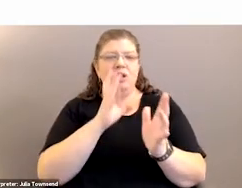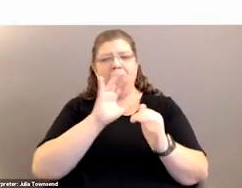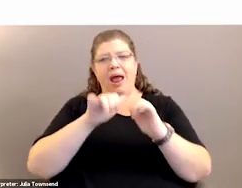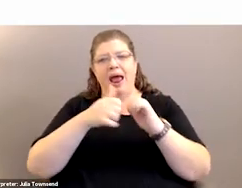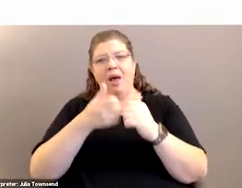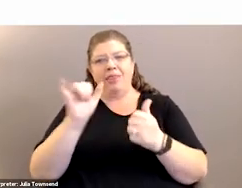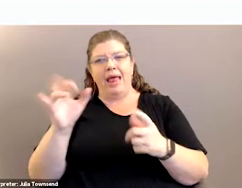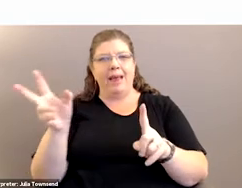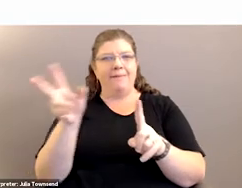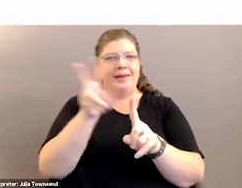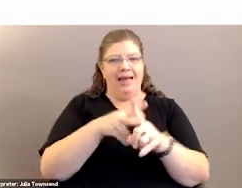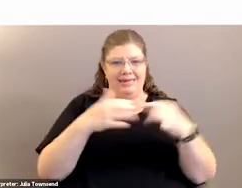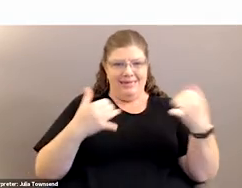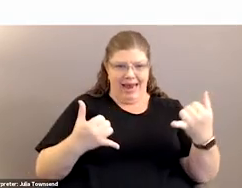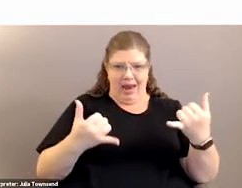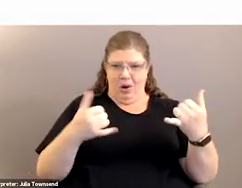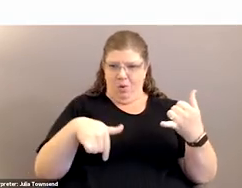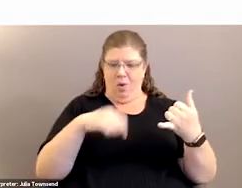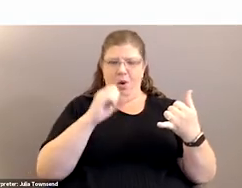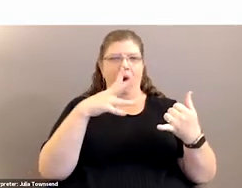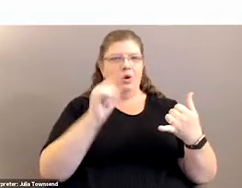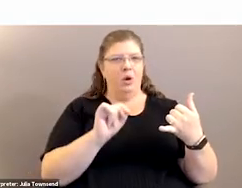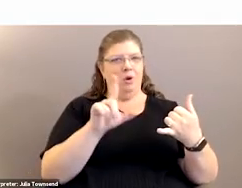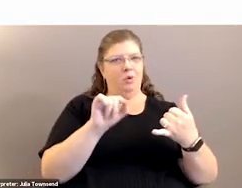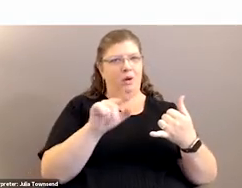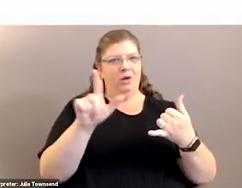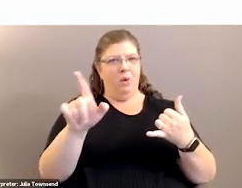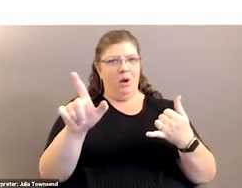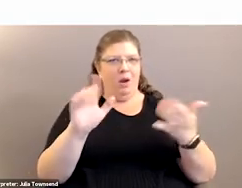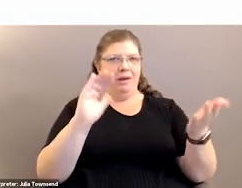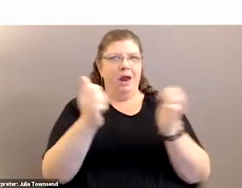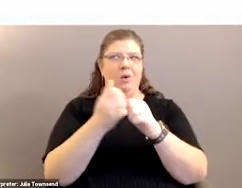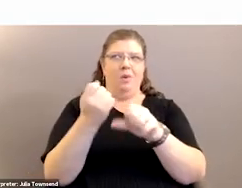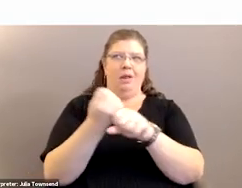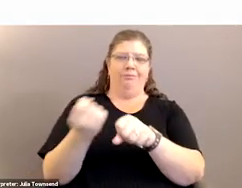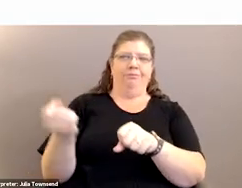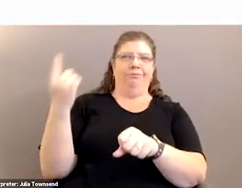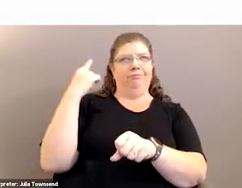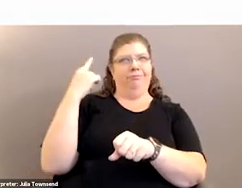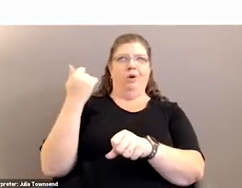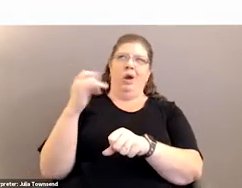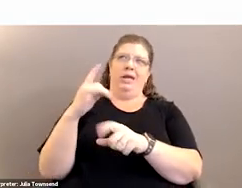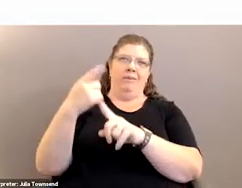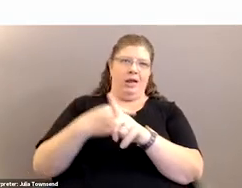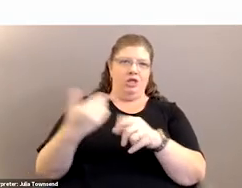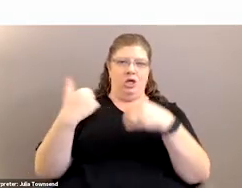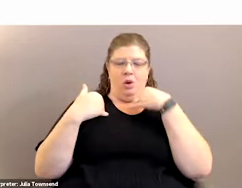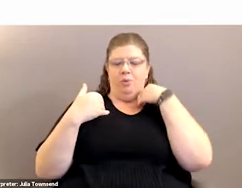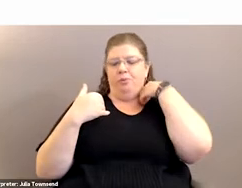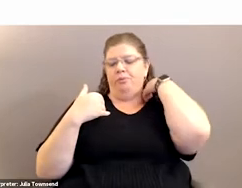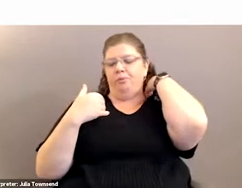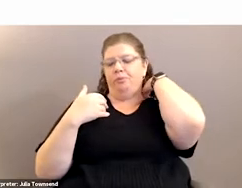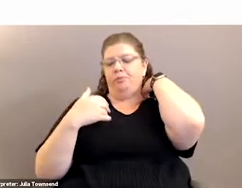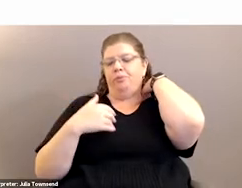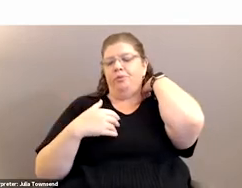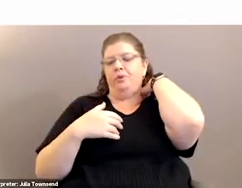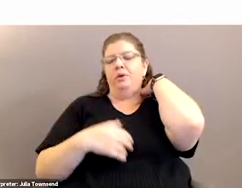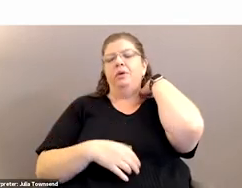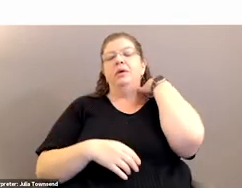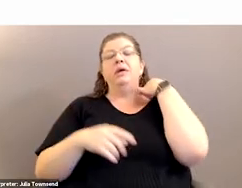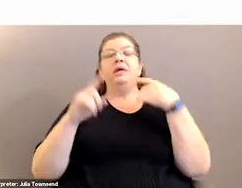applies now in october of 2021 as compared to a year ago or 18 months ago and and